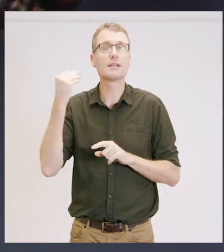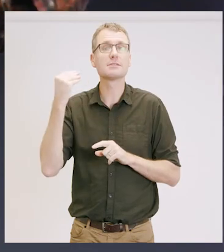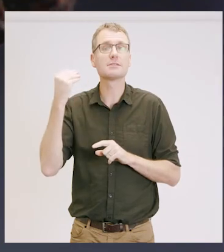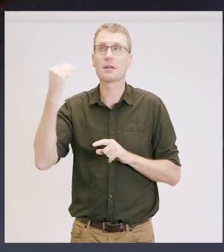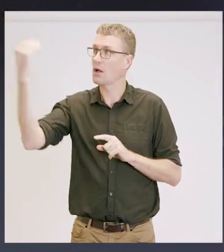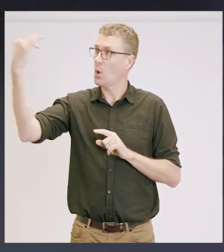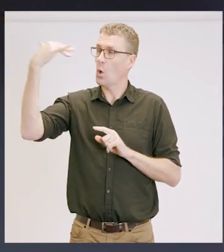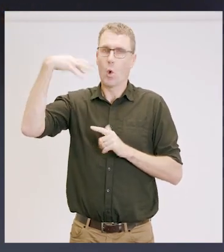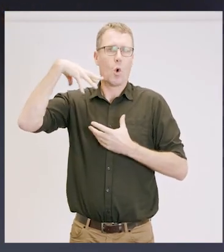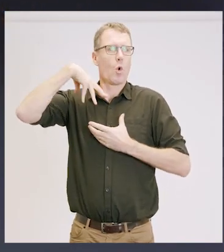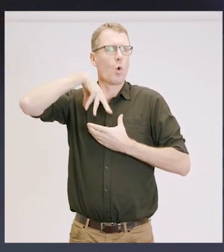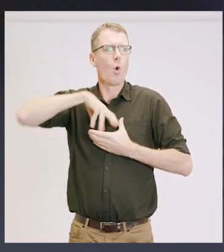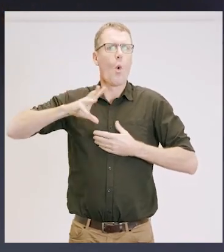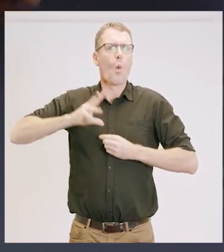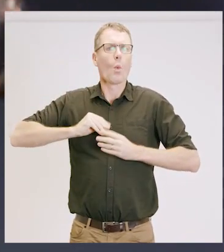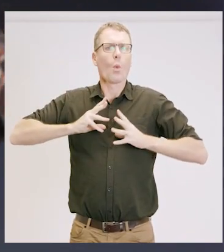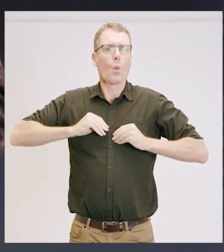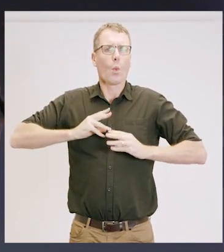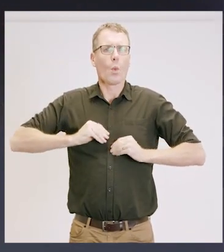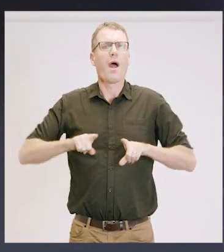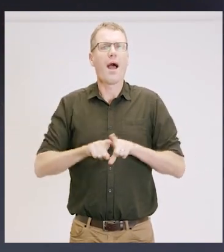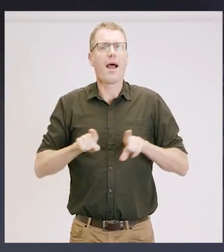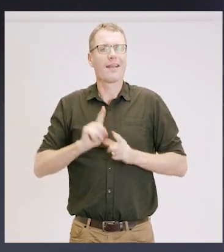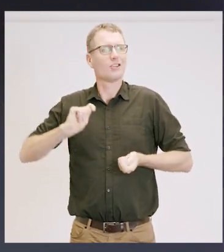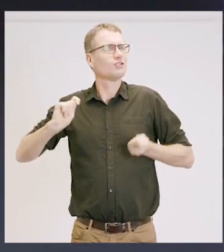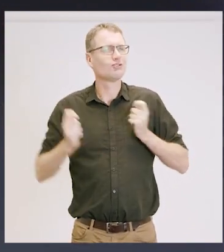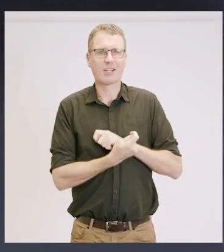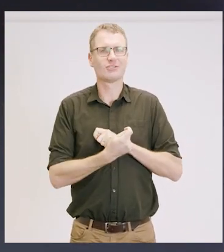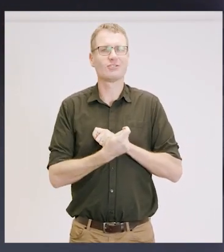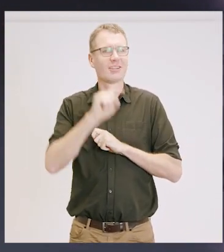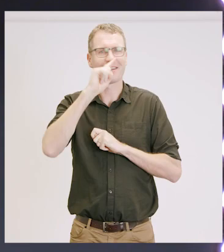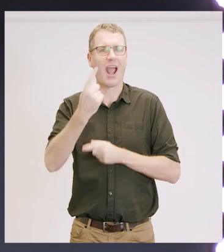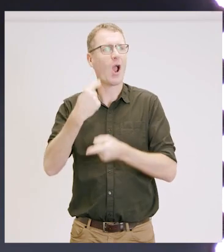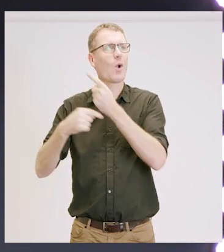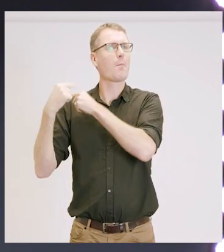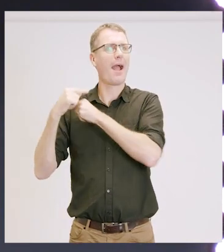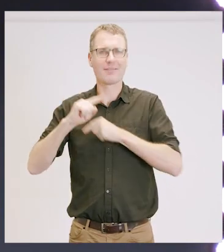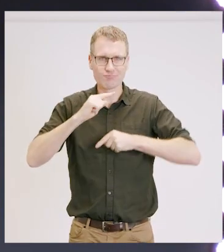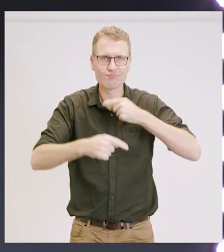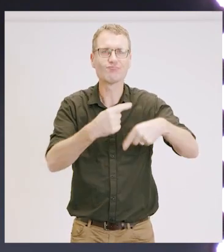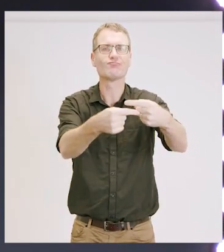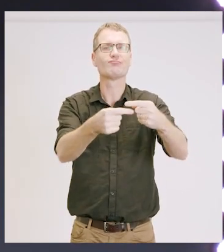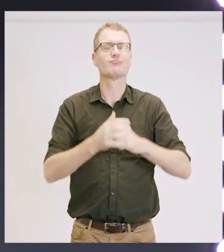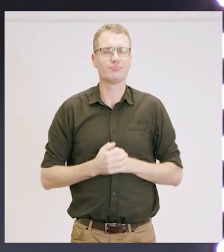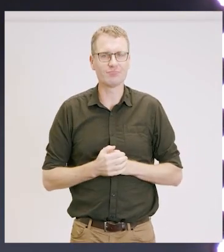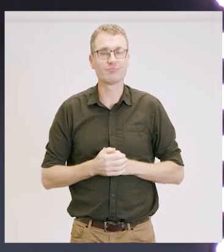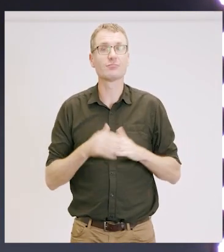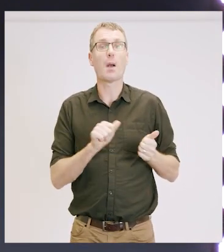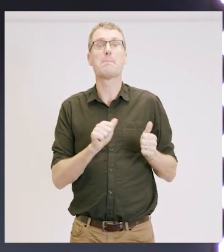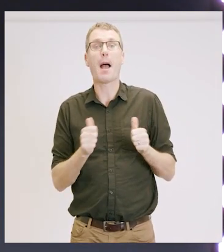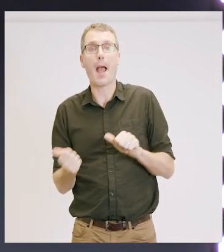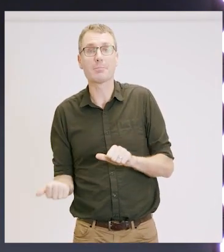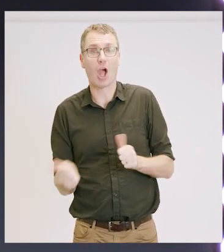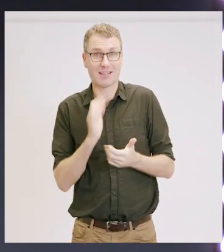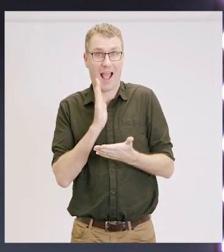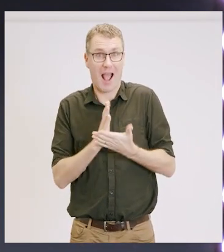The Holy Spirit comes and he drenches us through. We get changed forever. And so when we get baptised,